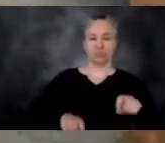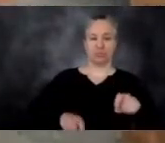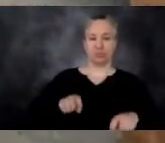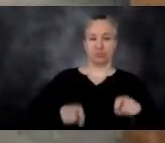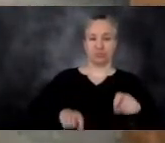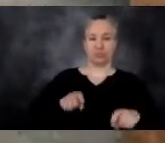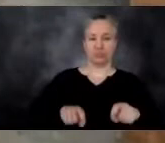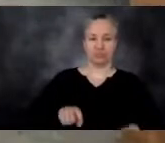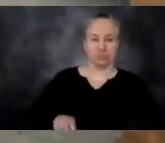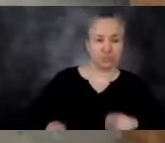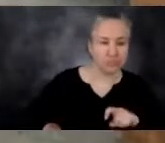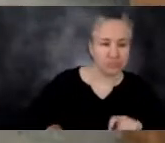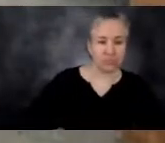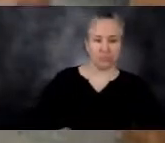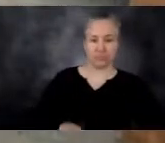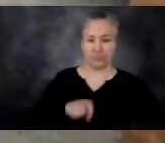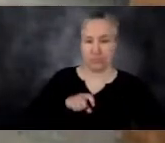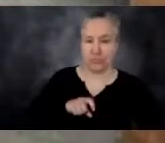Pick up the knee.